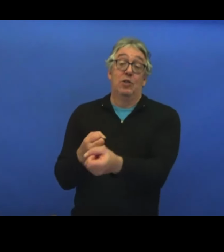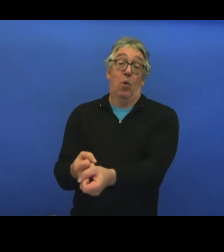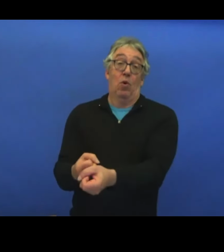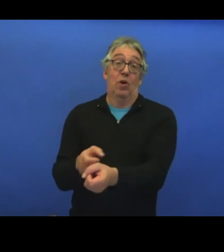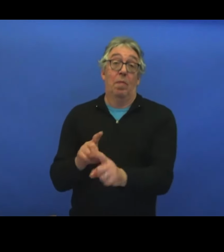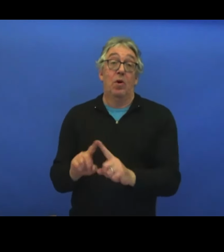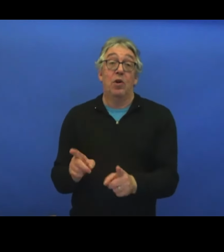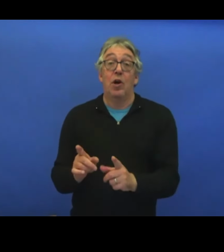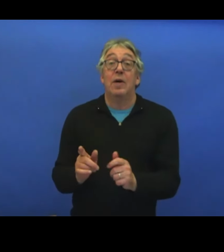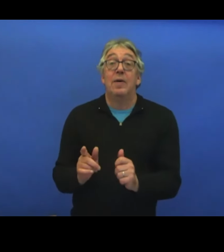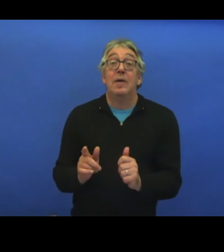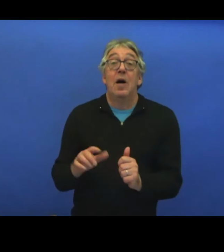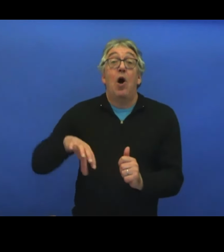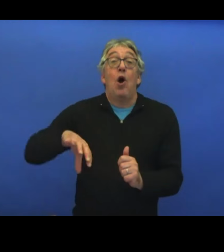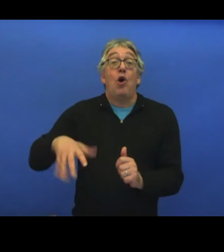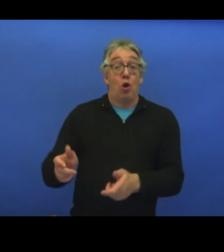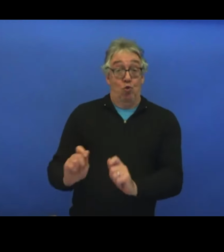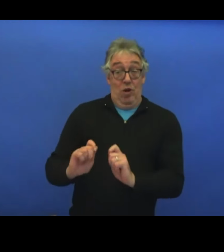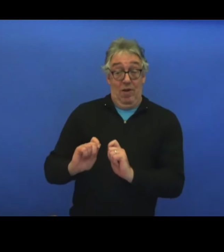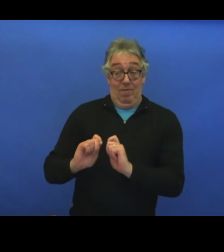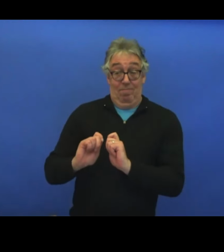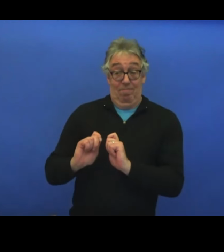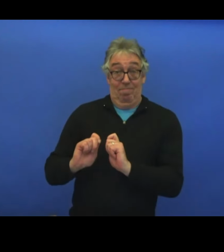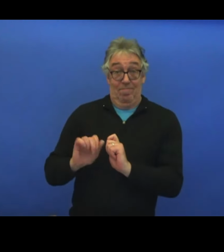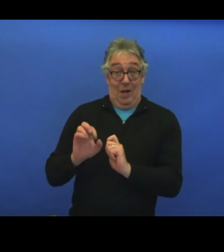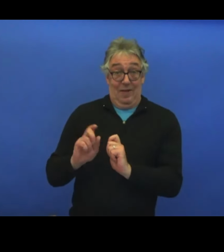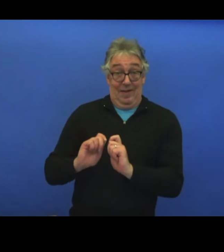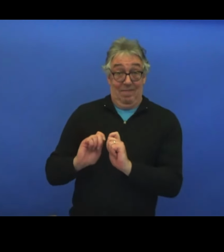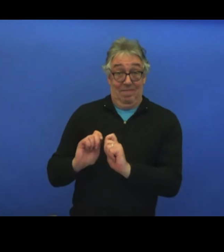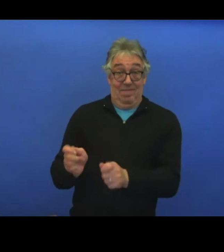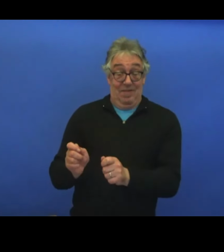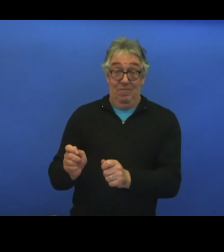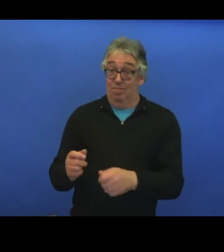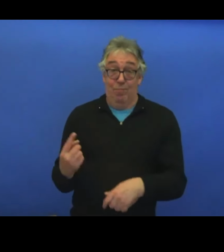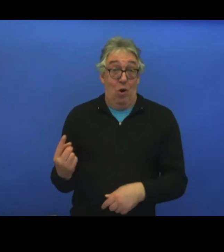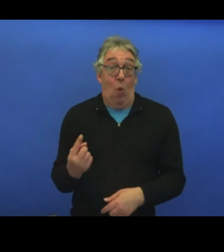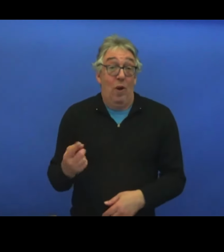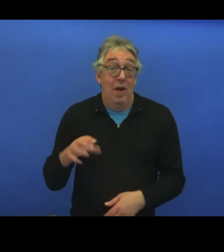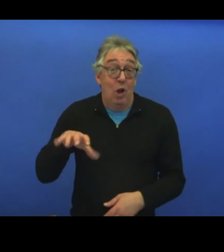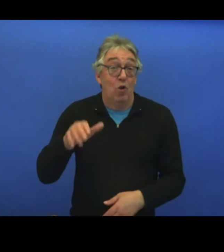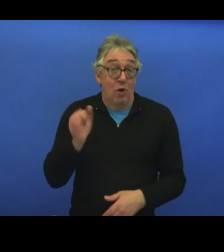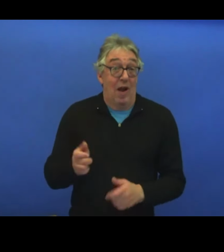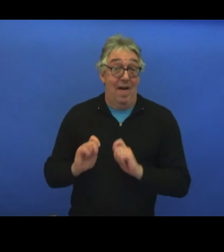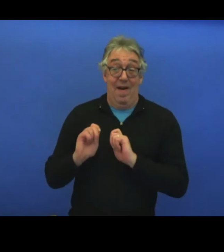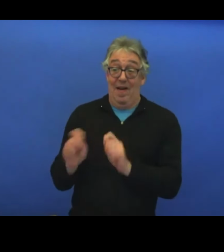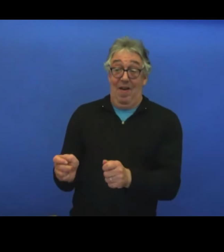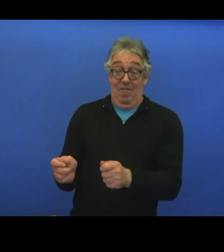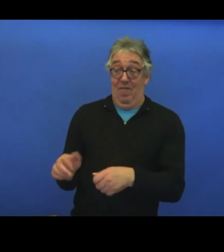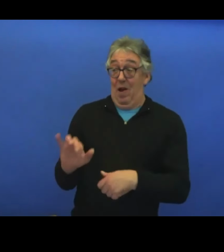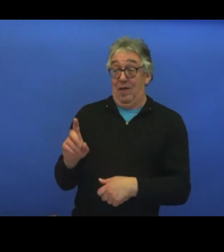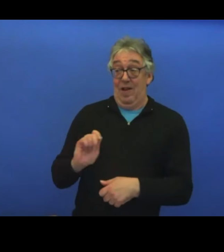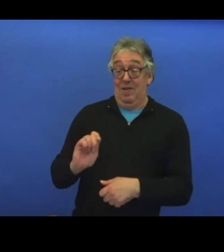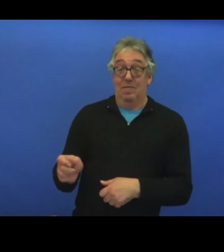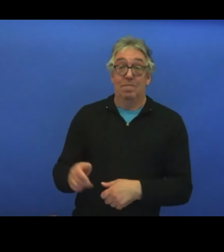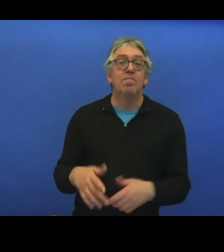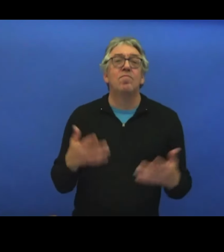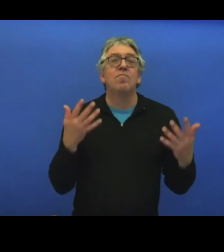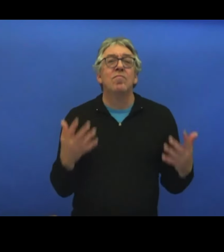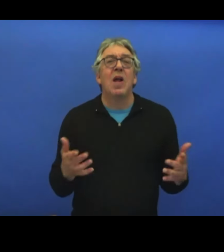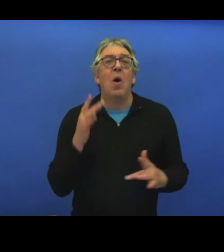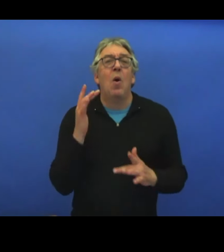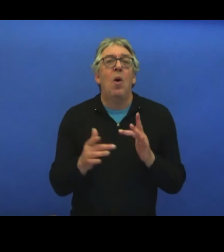of nationality can only be done by states. Thank you, Marcela. Well, with this, we are going to close the webinar,